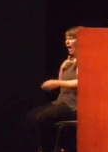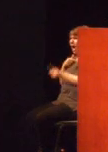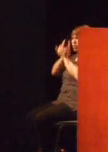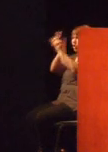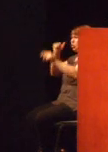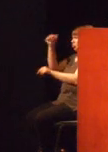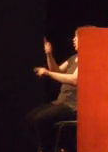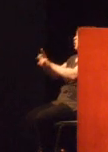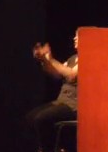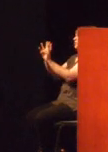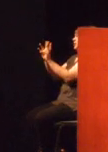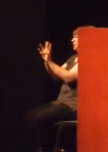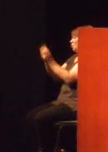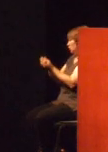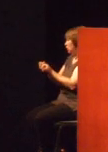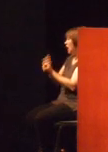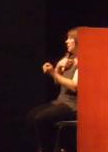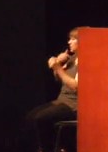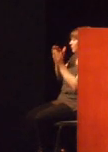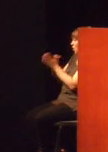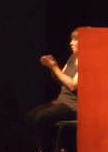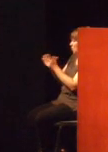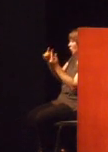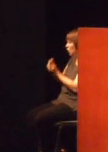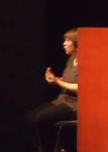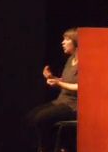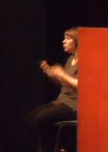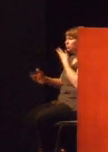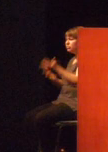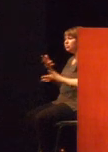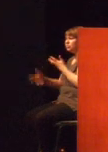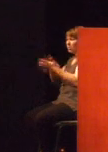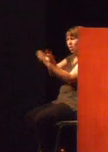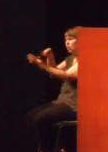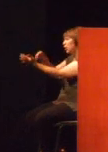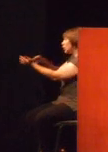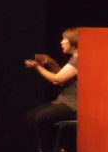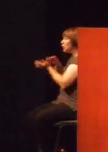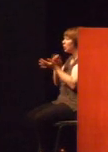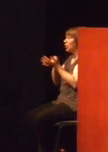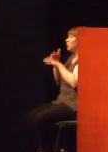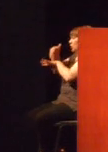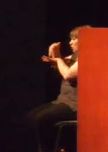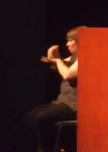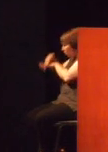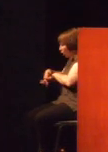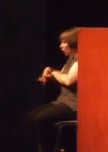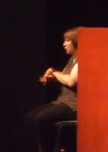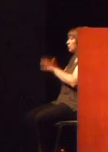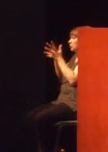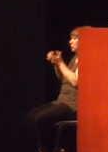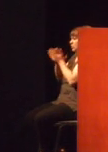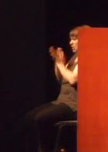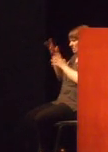gonna have a book group, I'm gonna immerse myself in figuring out what does it mean. It's also about emerging into a new white racial